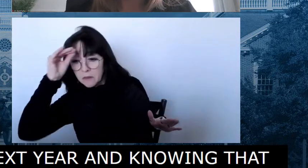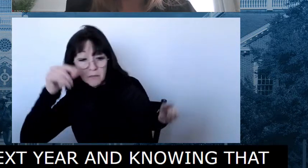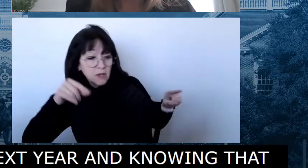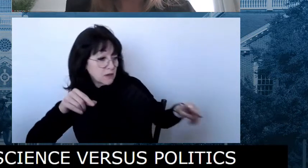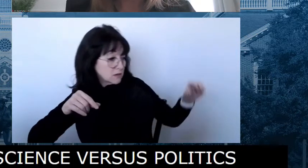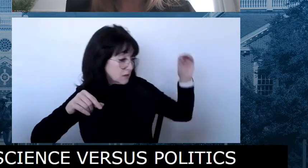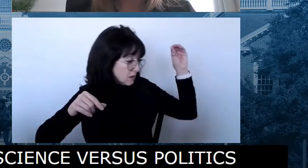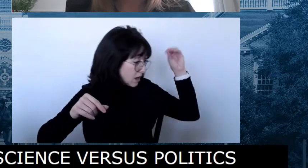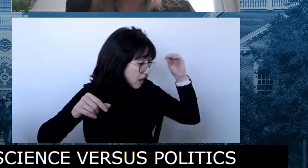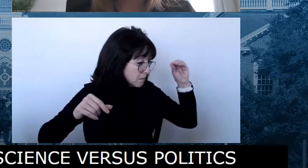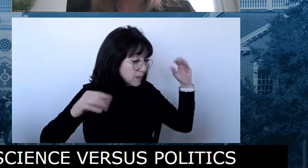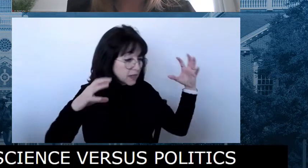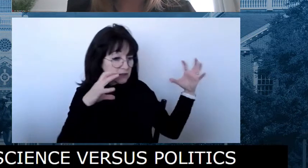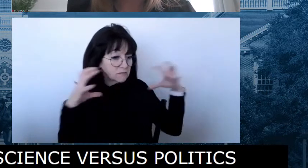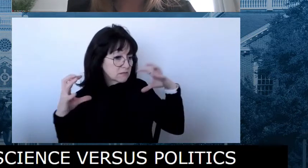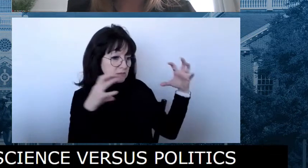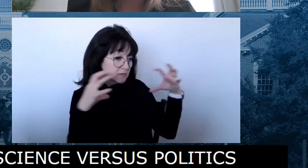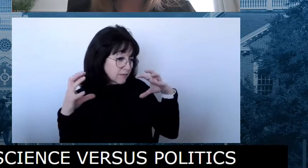political